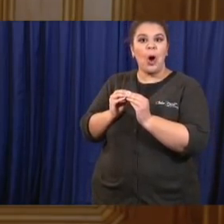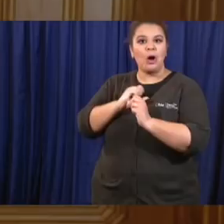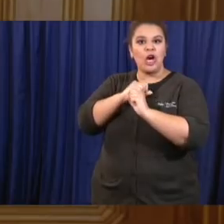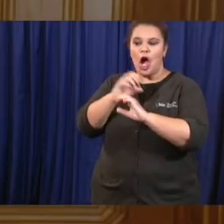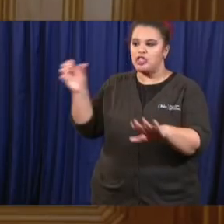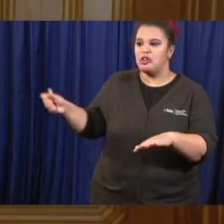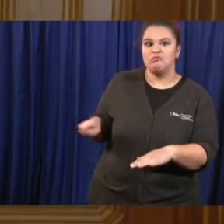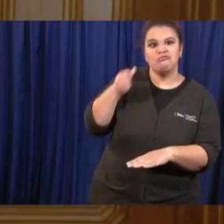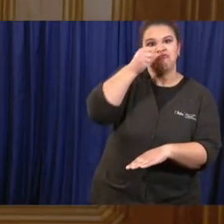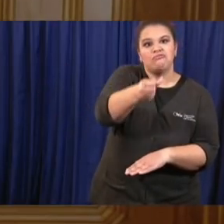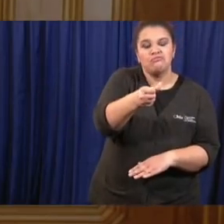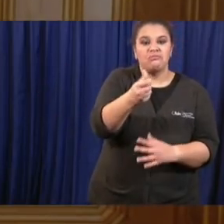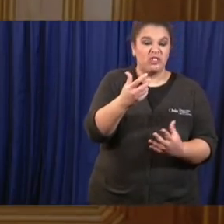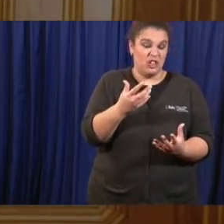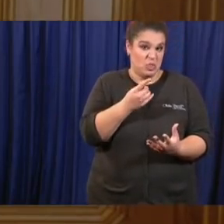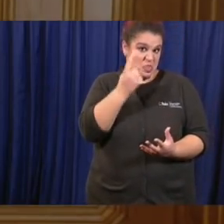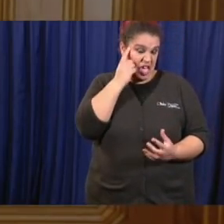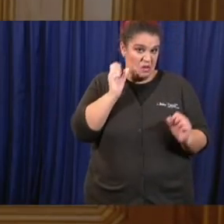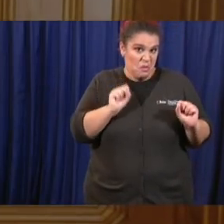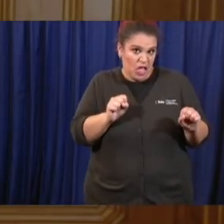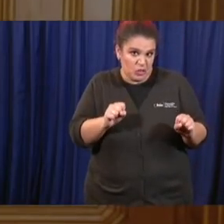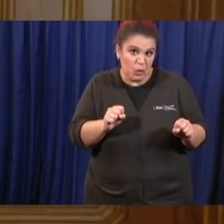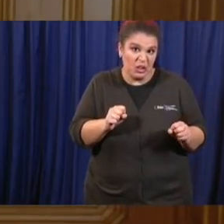in the future, or some similar measure?